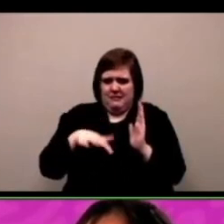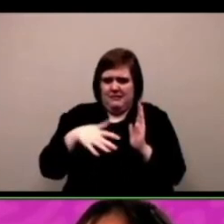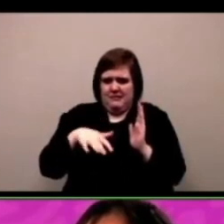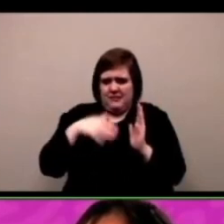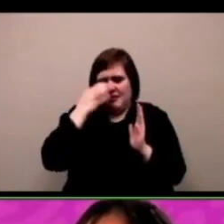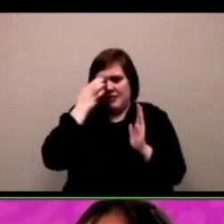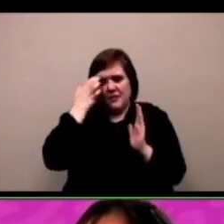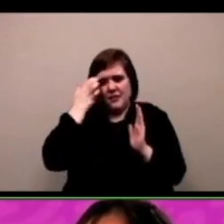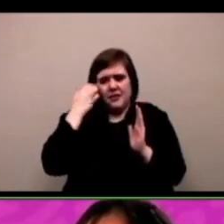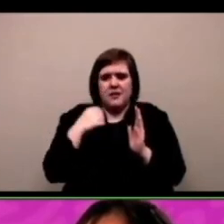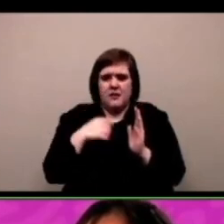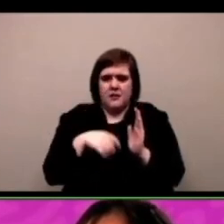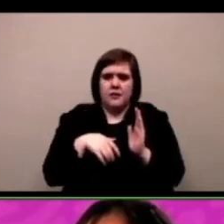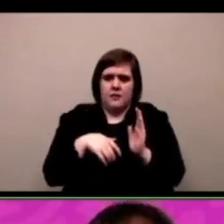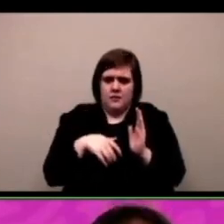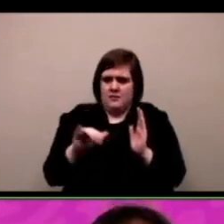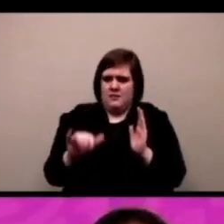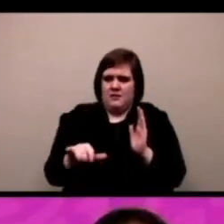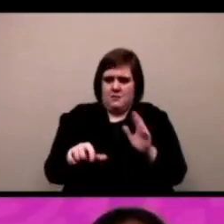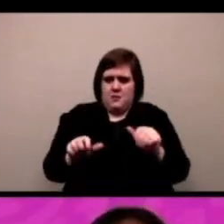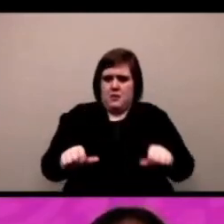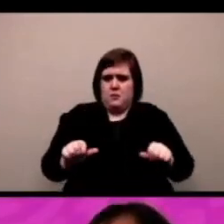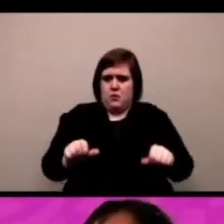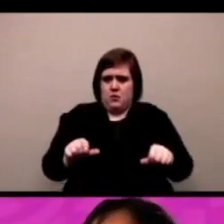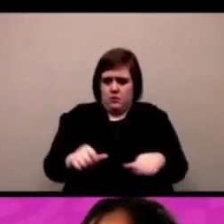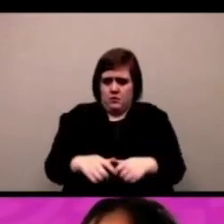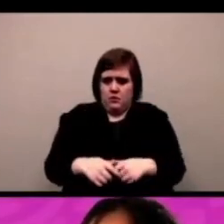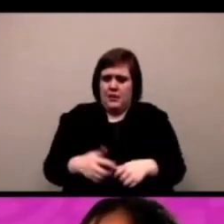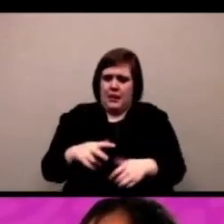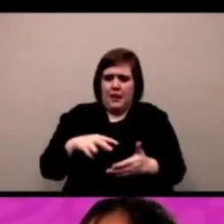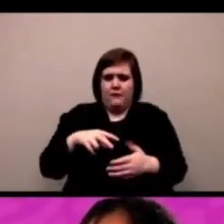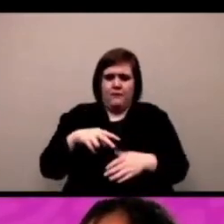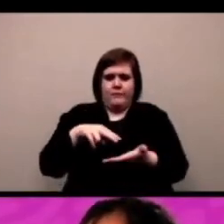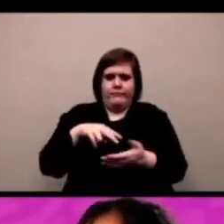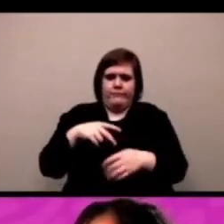them around and spin. So Scratch Cat bounces a little bit.